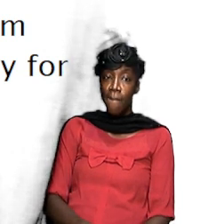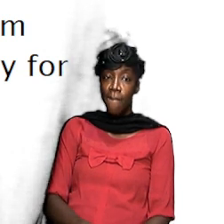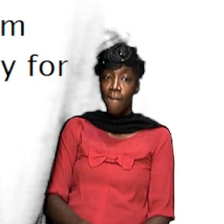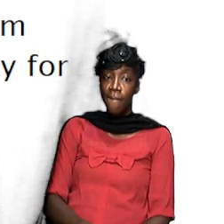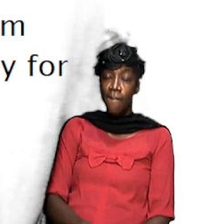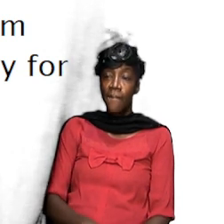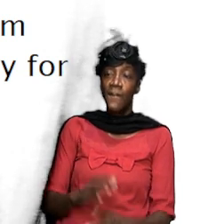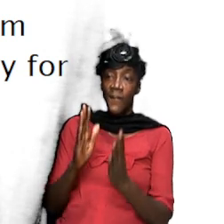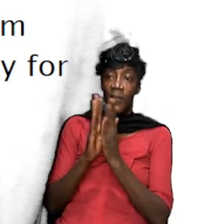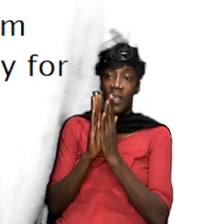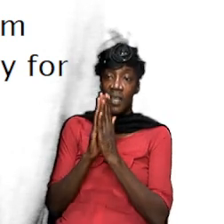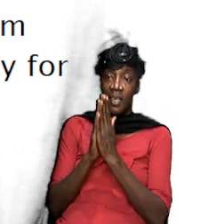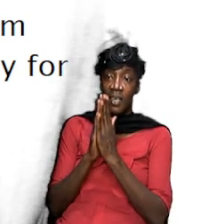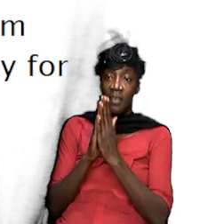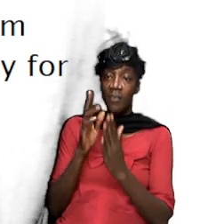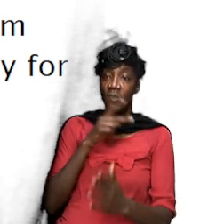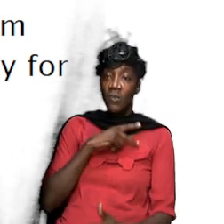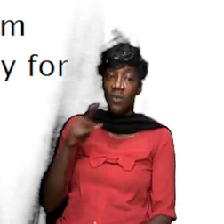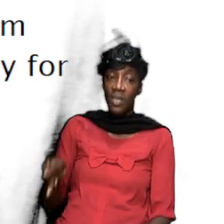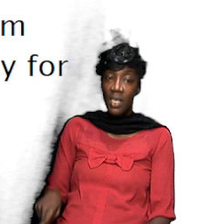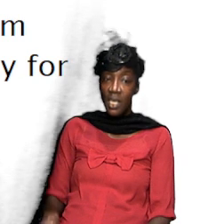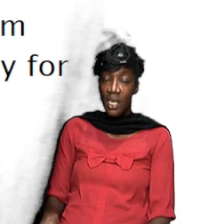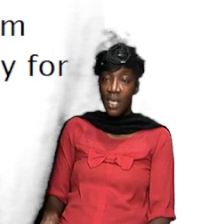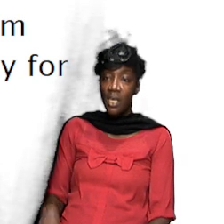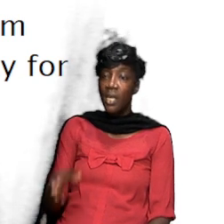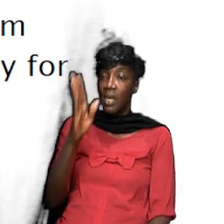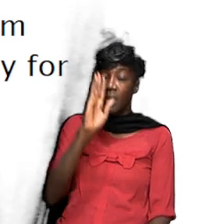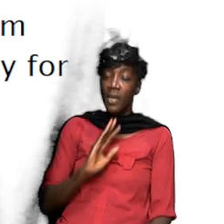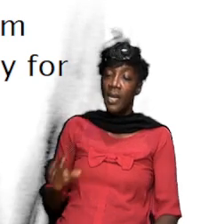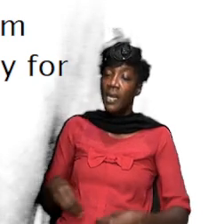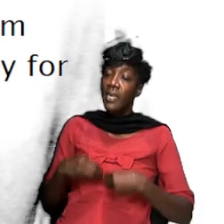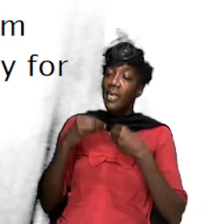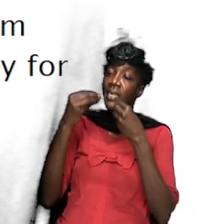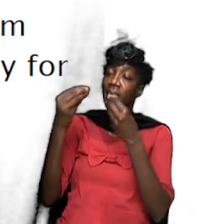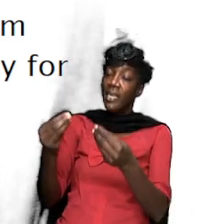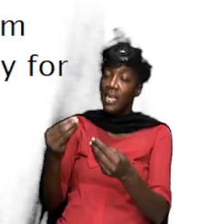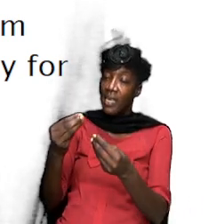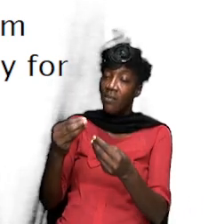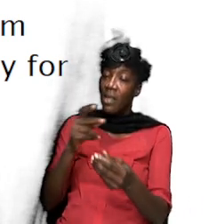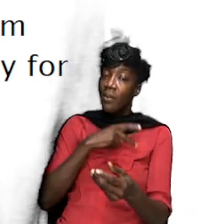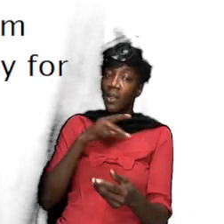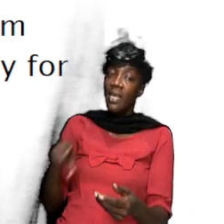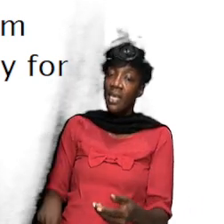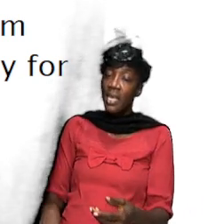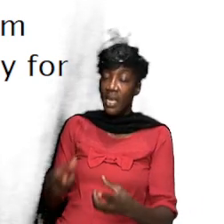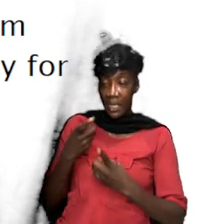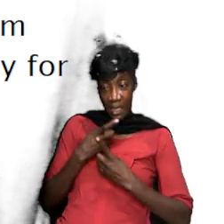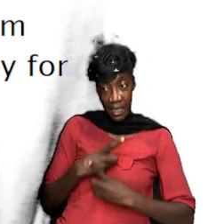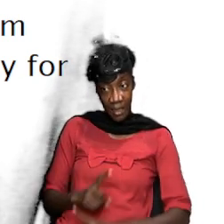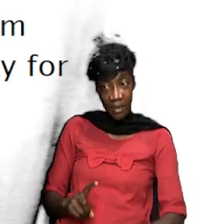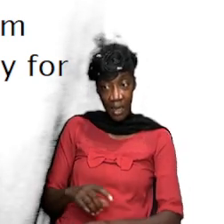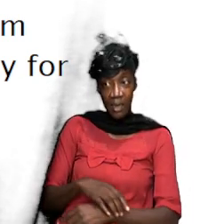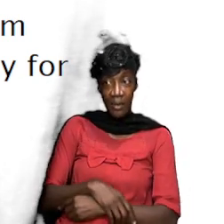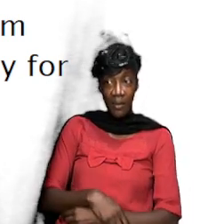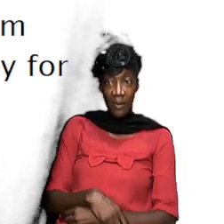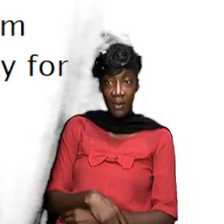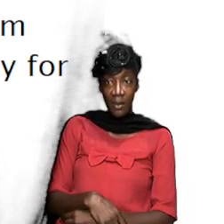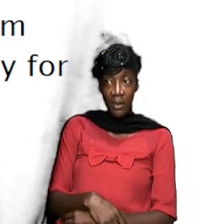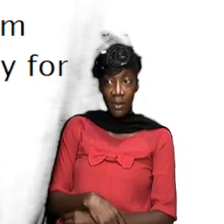They asked for a king, and God gave them the type of king that they desire.